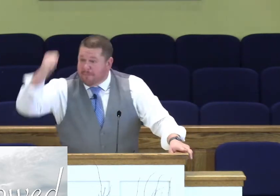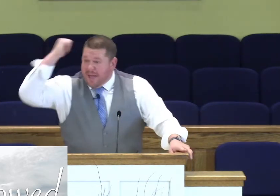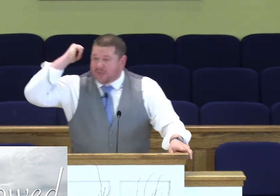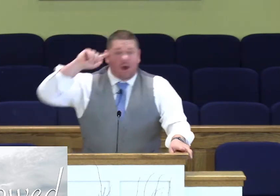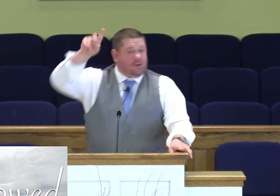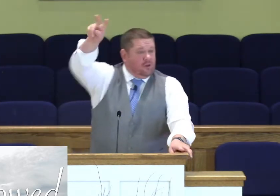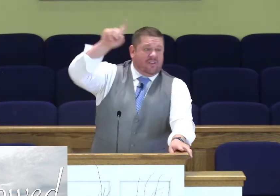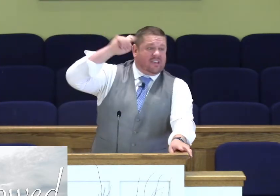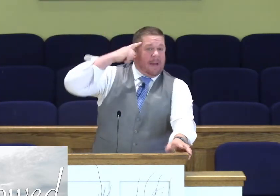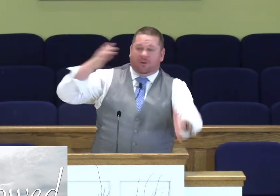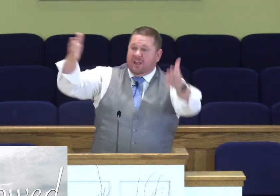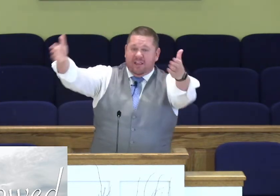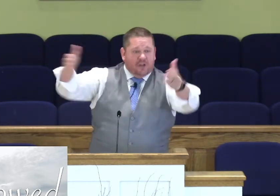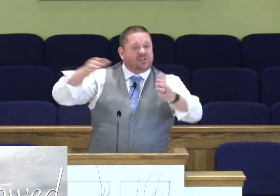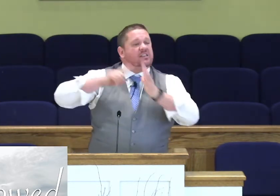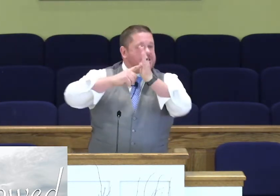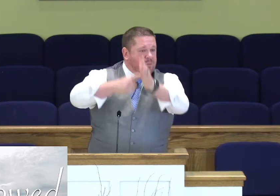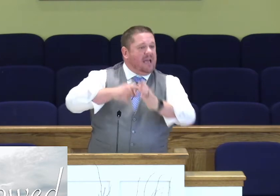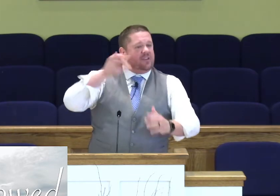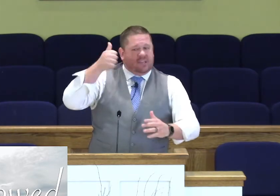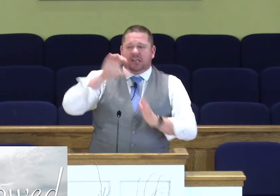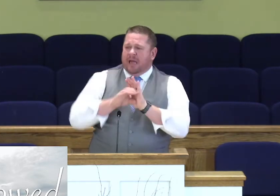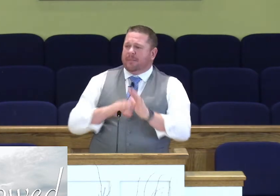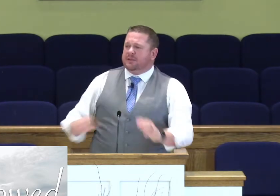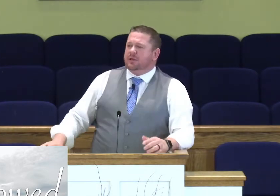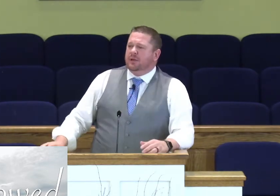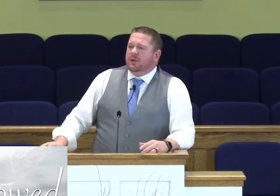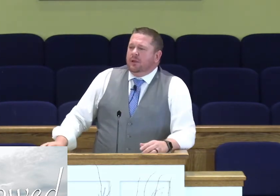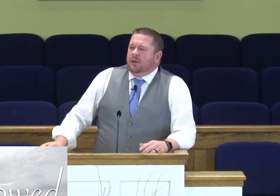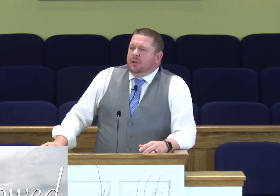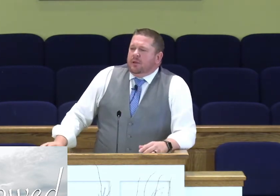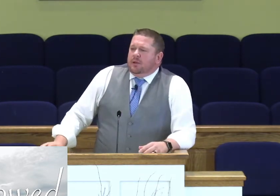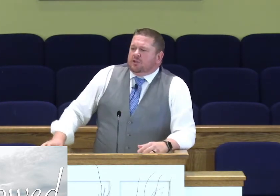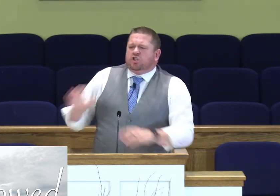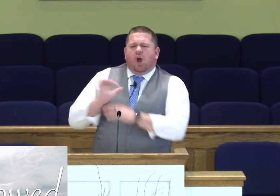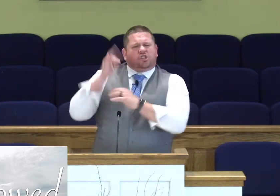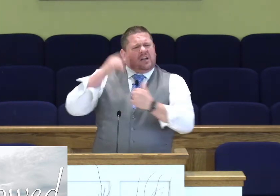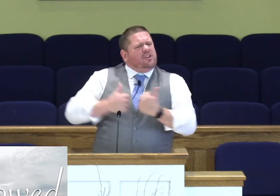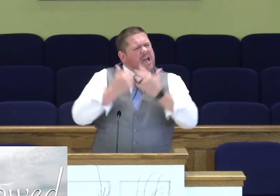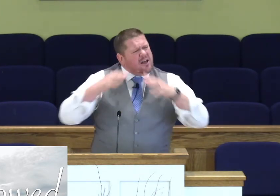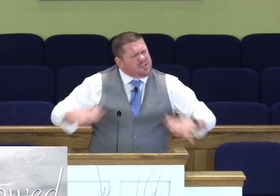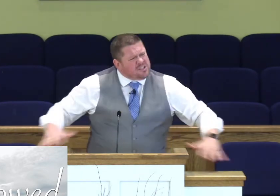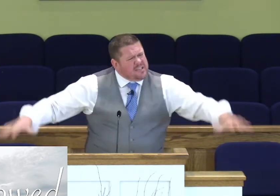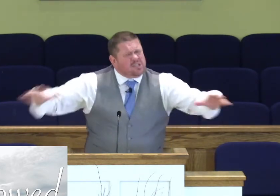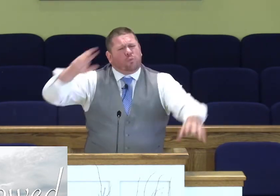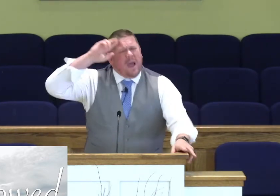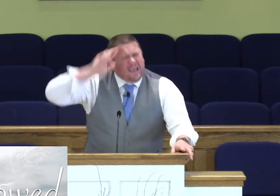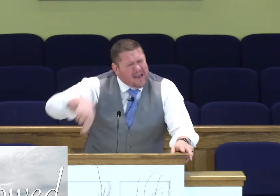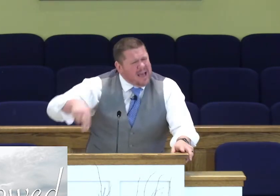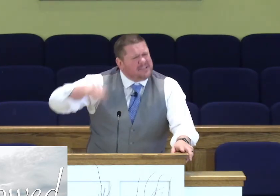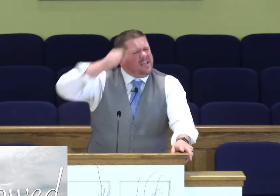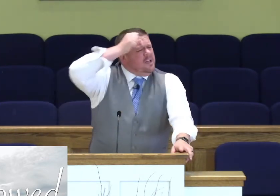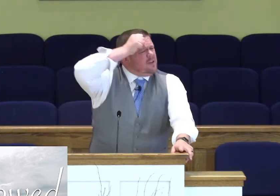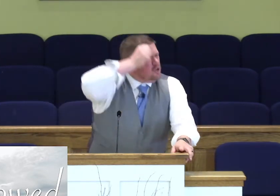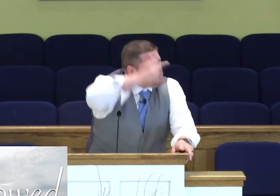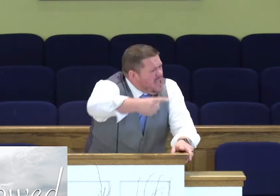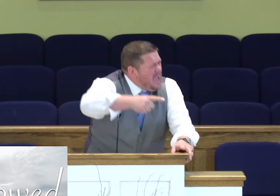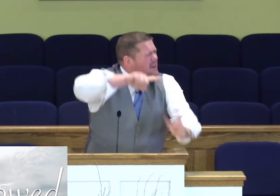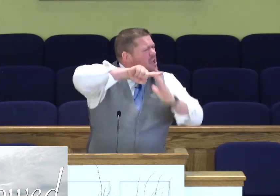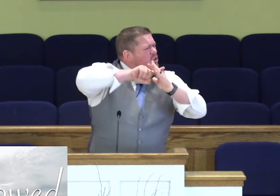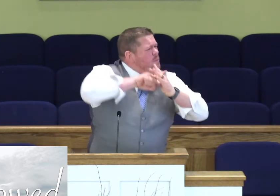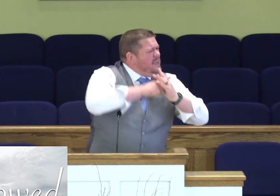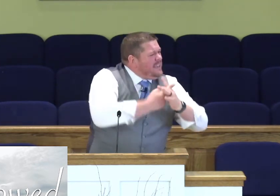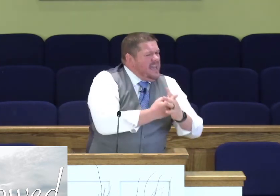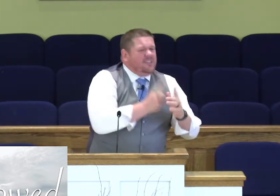now in the backyard. Go look at the Capitol. There's a display of the Ten Commandments. So church, today the challenge is this: to recognize, to